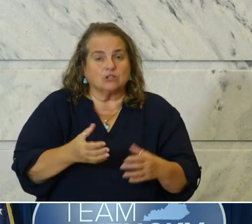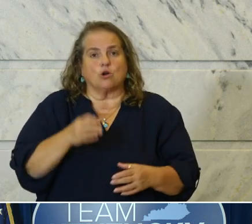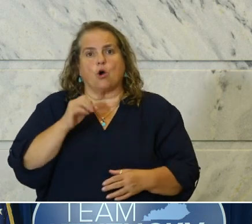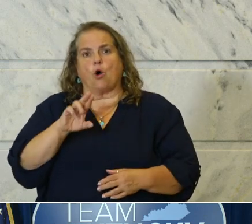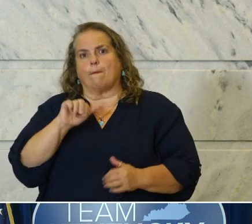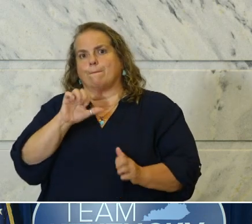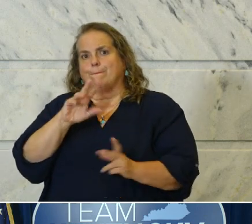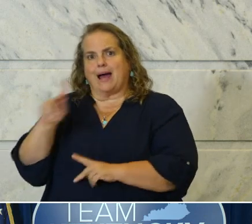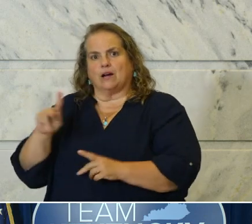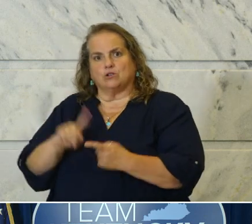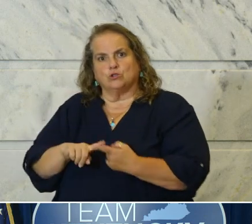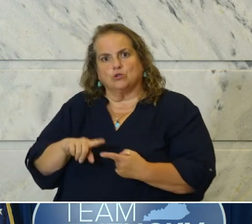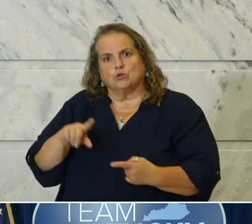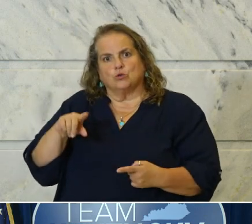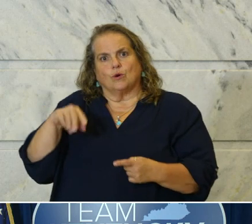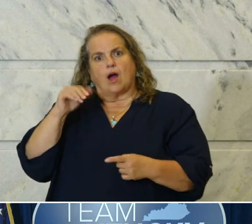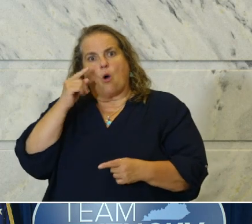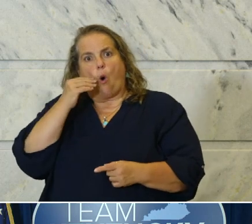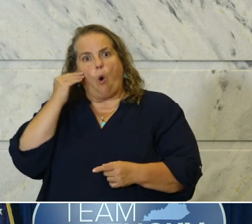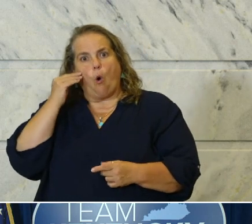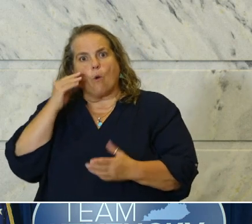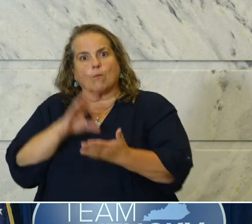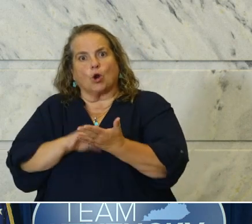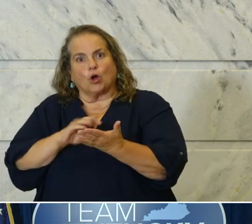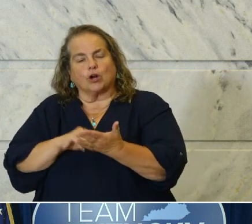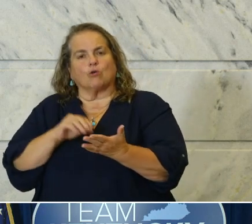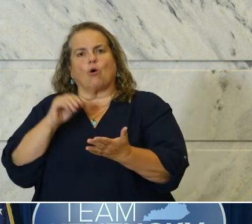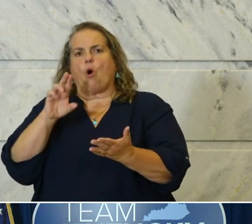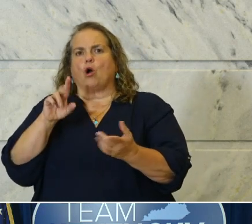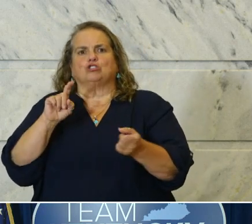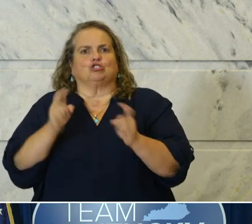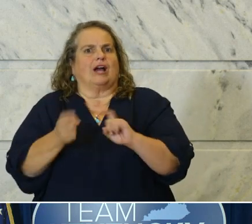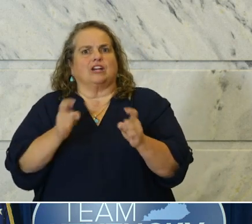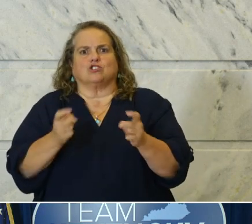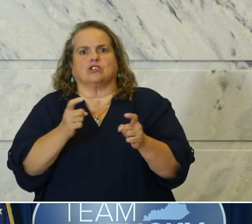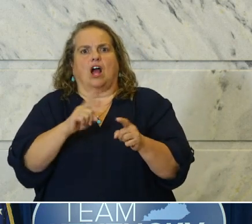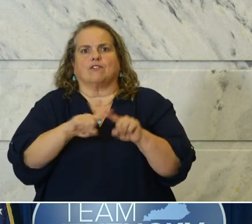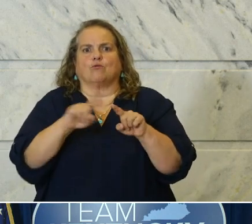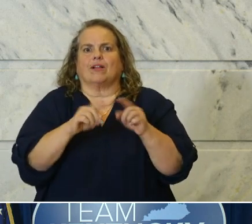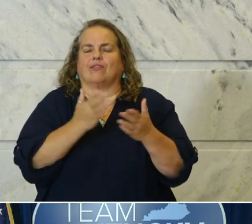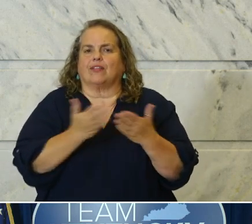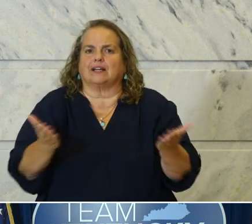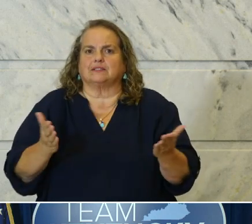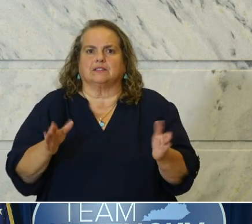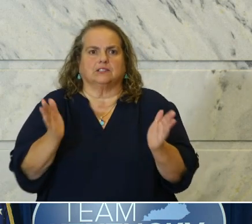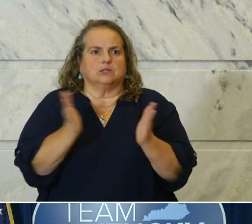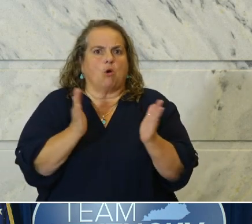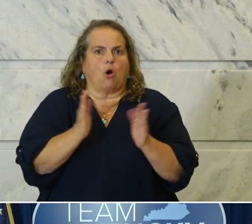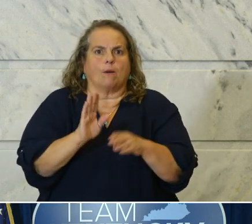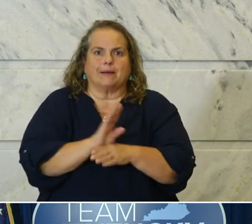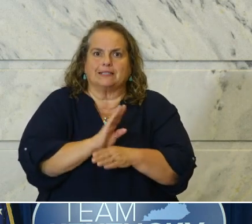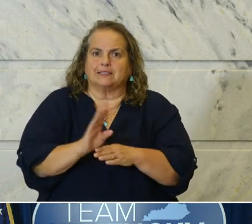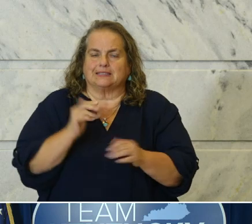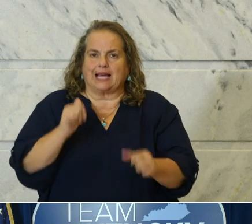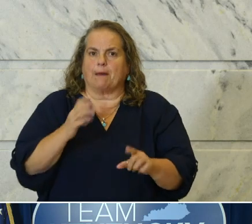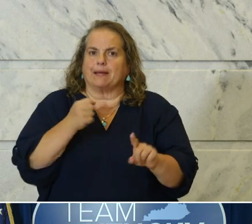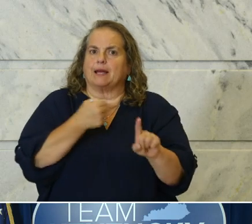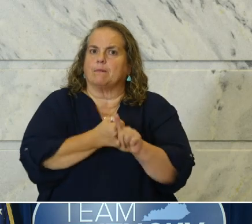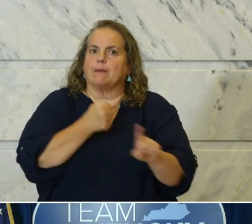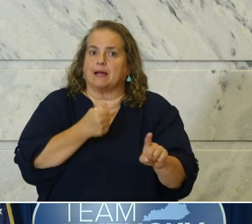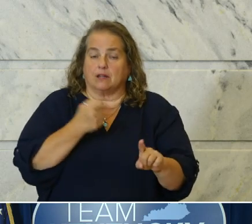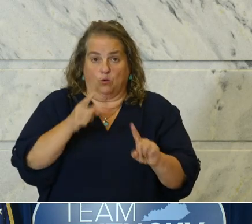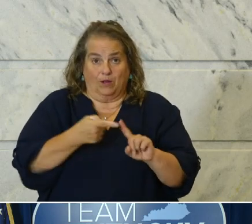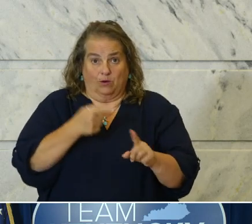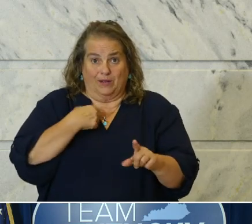virtual, or changing other things, even with our small businesses that may be impacted. And when we hit